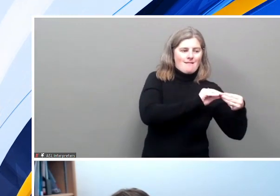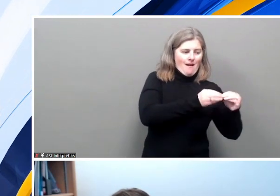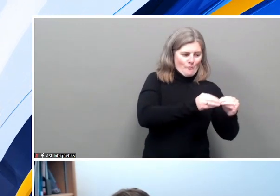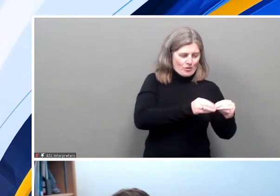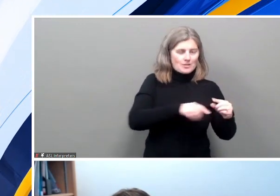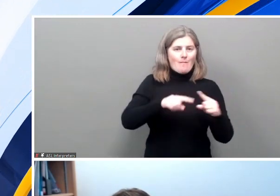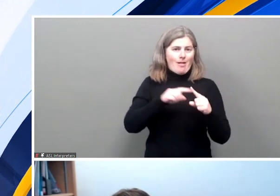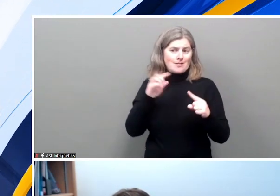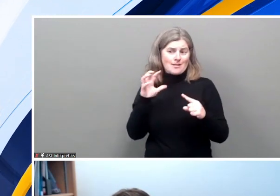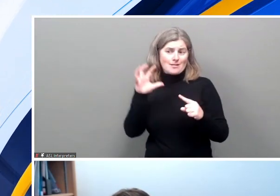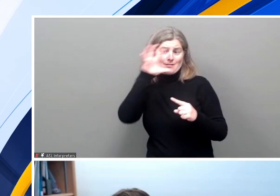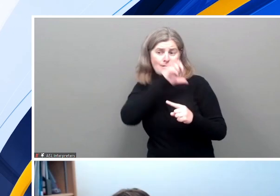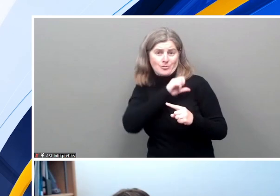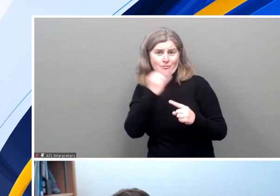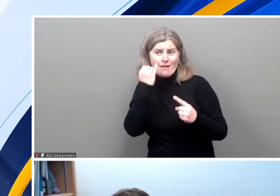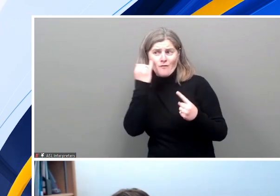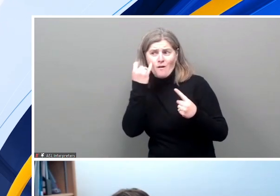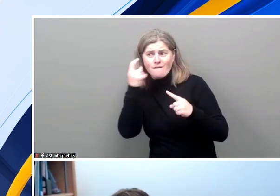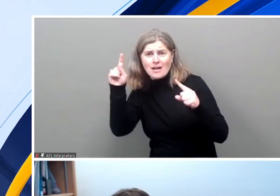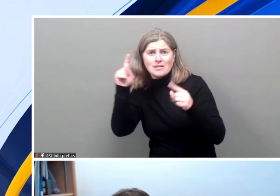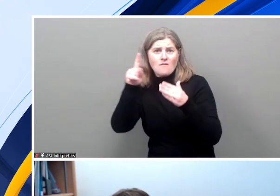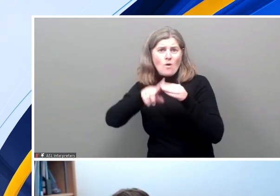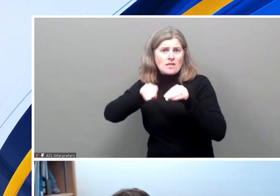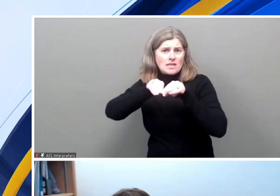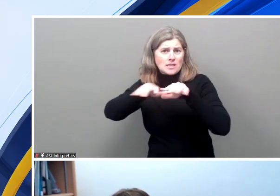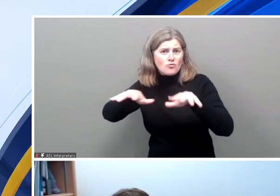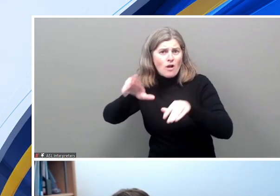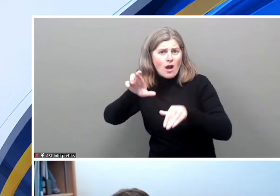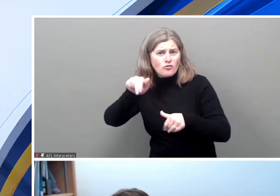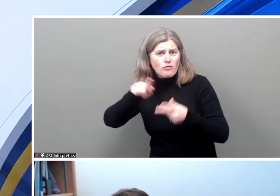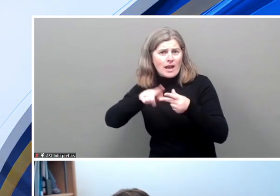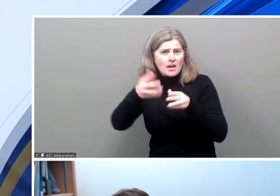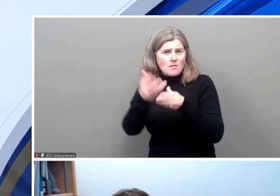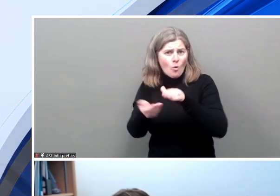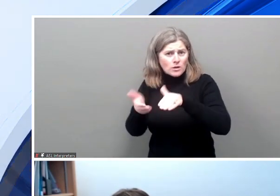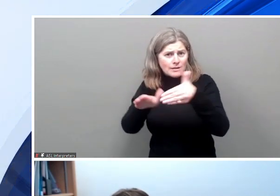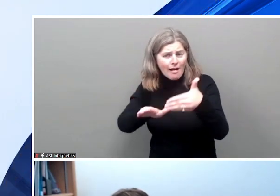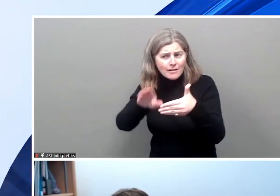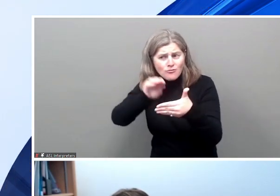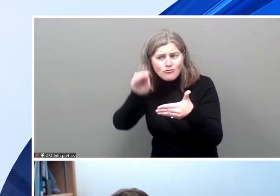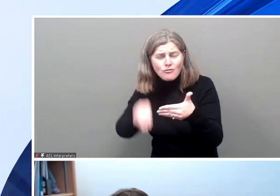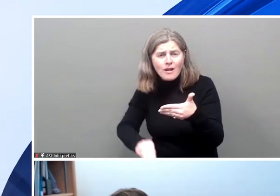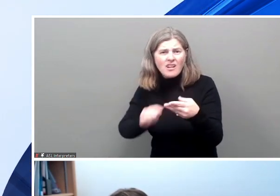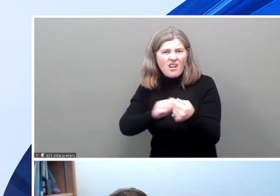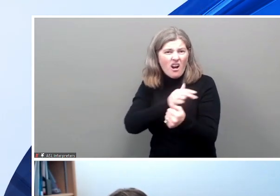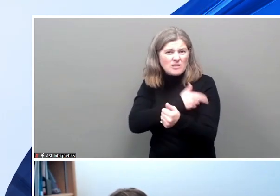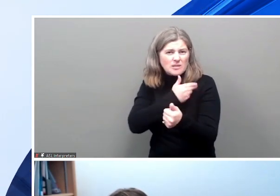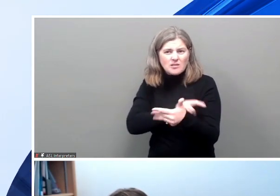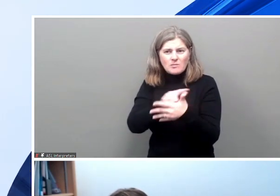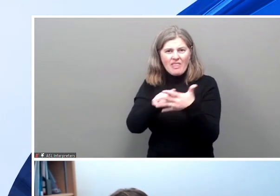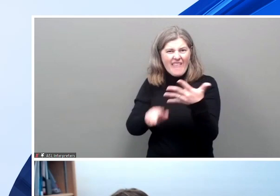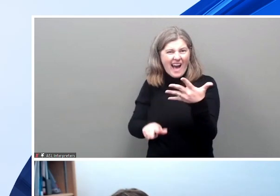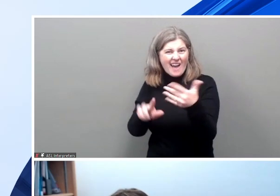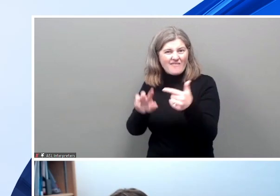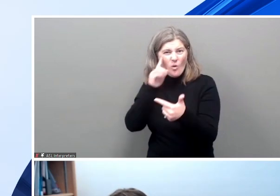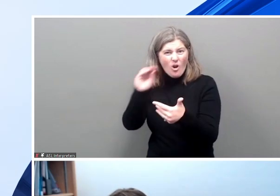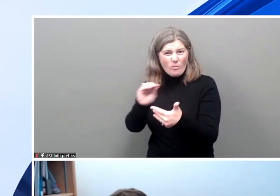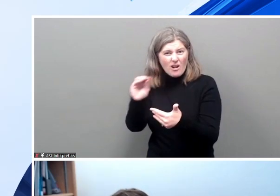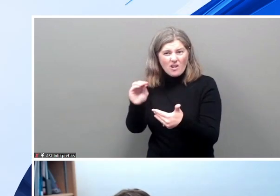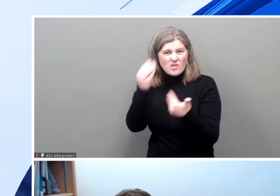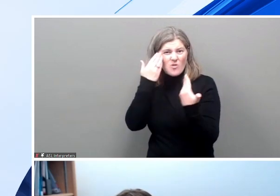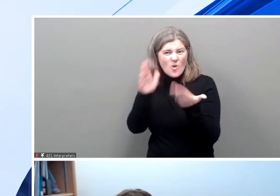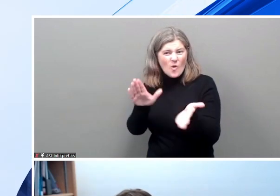the R effective or spread rate and, mortality rate and hospitalization rate. And we just don't have any of that for Omicron yet.